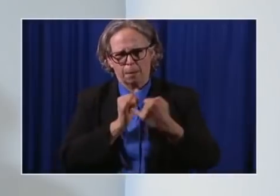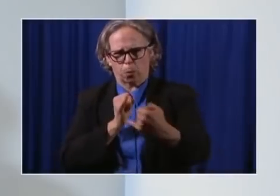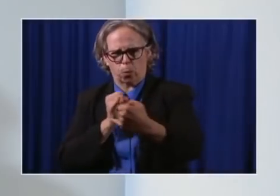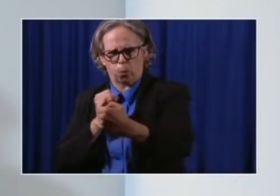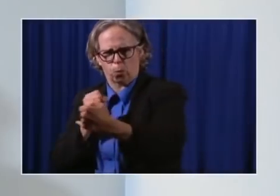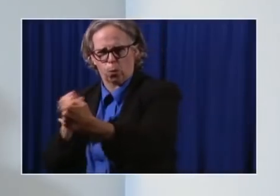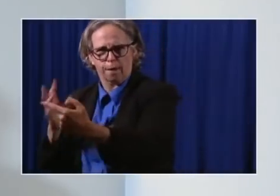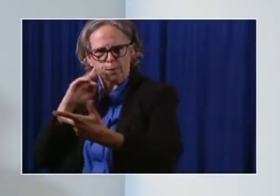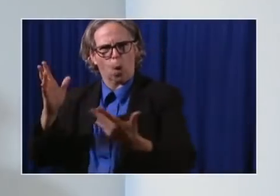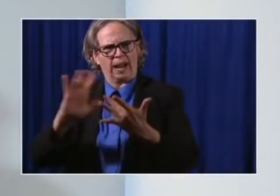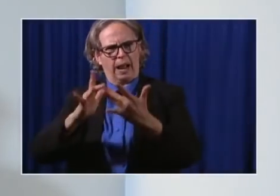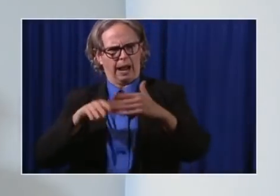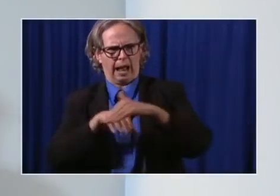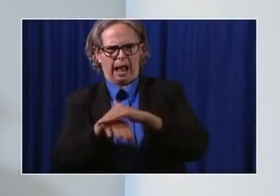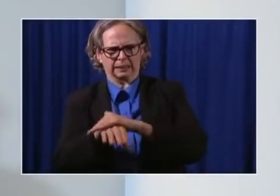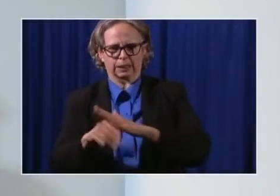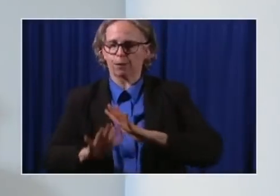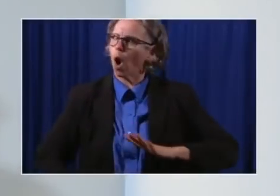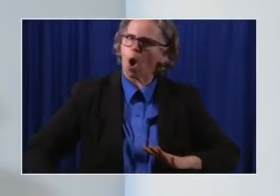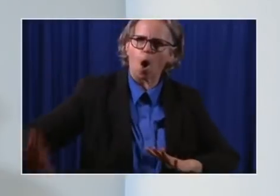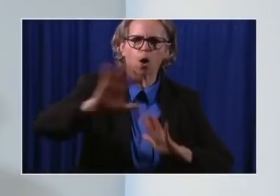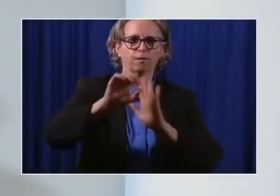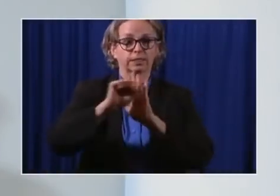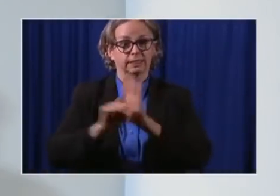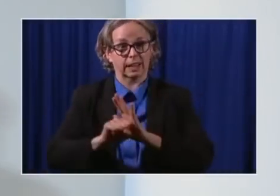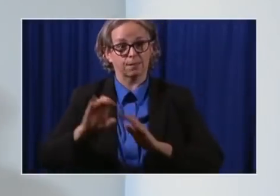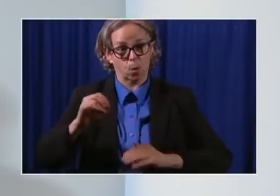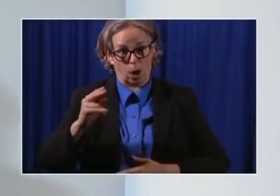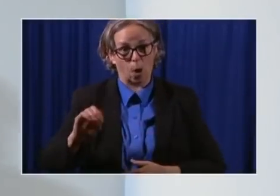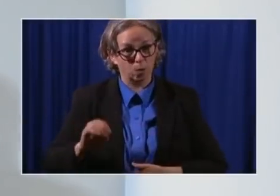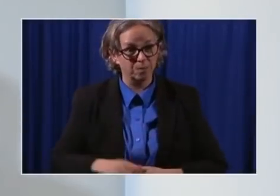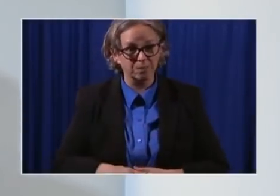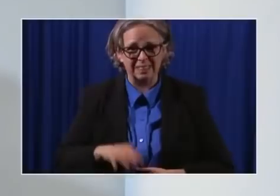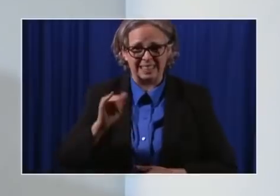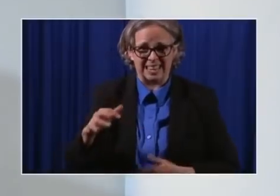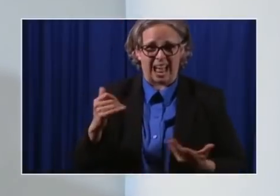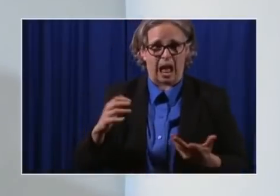the e-permitting system is now available at